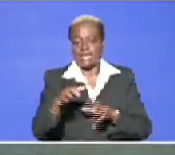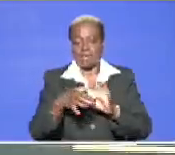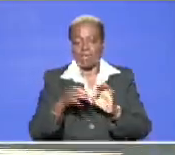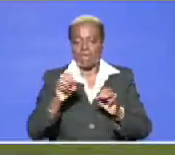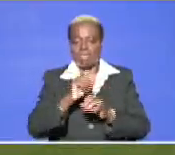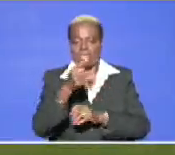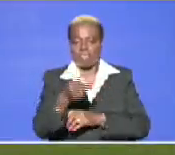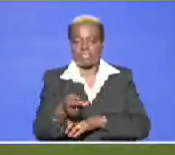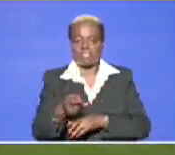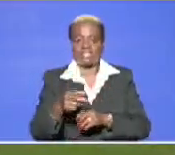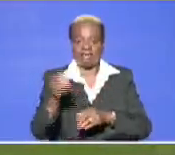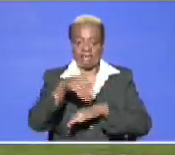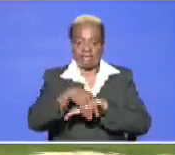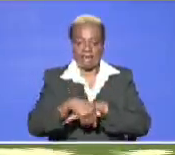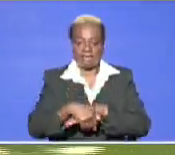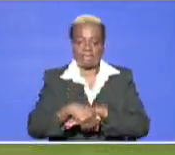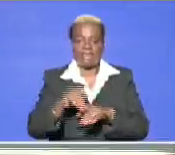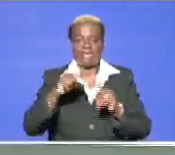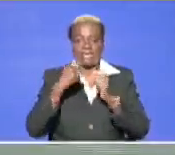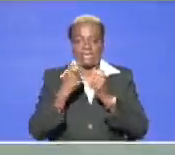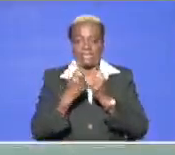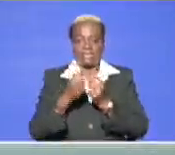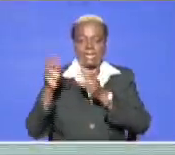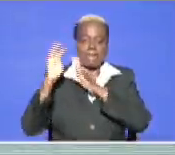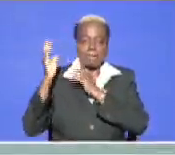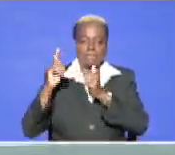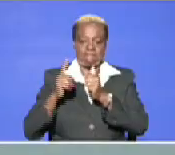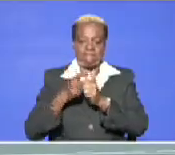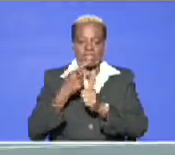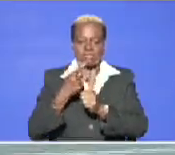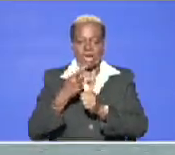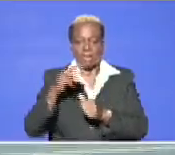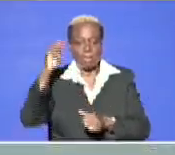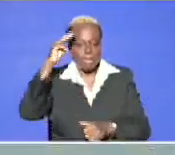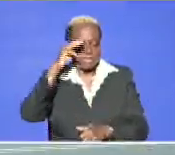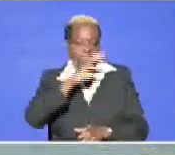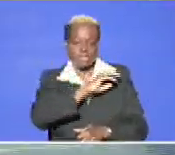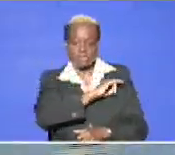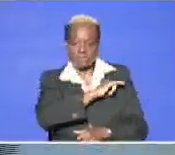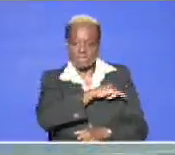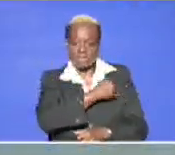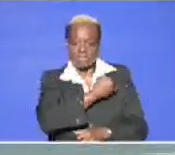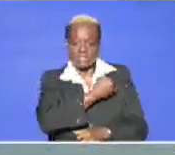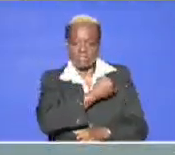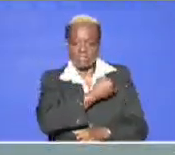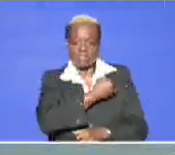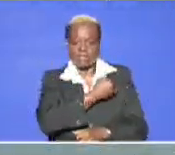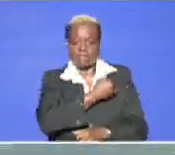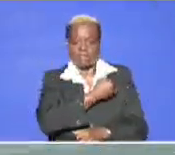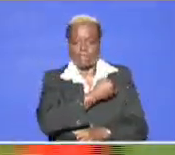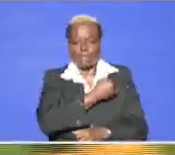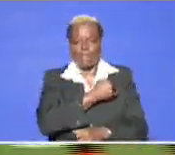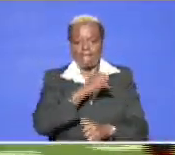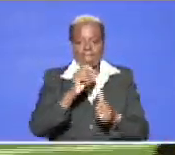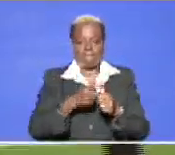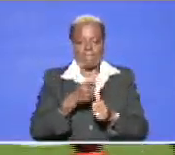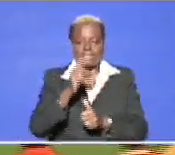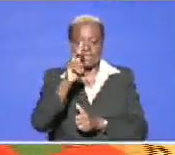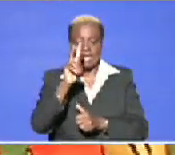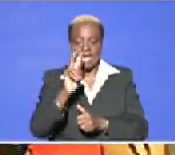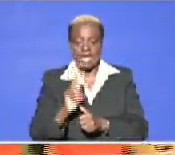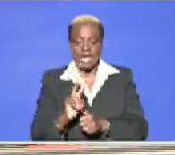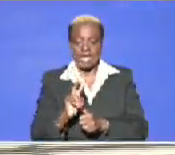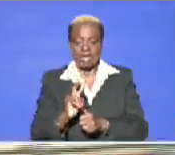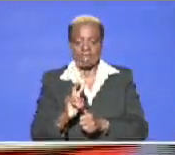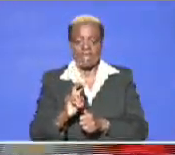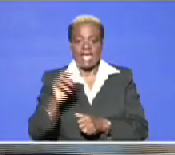Bahamas would strike first blood thanks to Marcel Joseph, who would find the back of the net in the 9th minute. Two more late first-half goals by midfielders Leslie